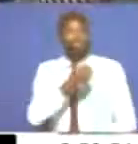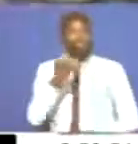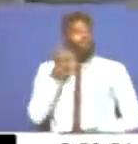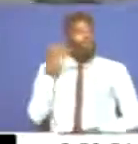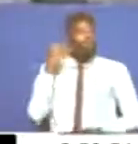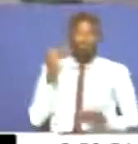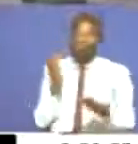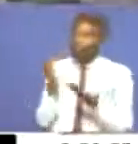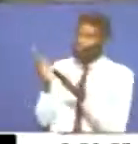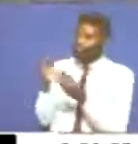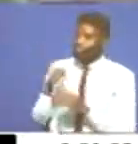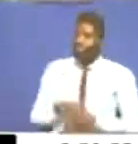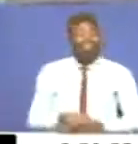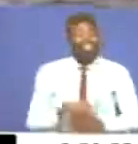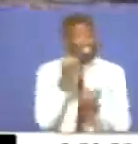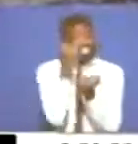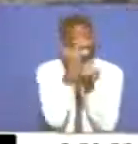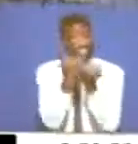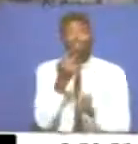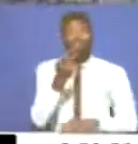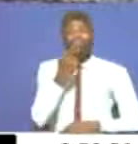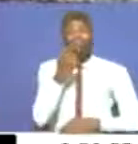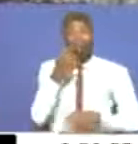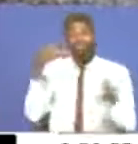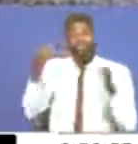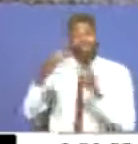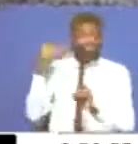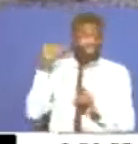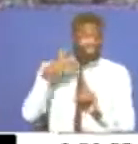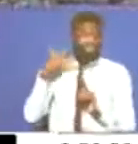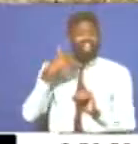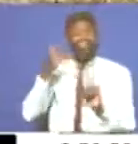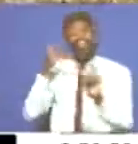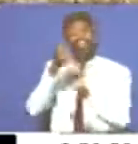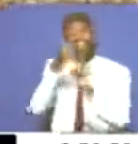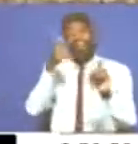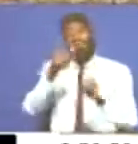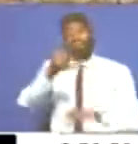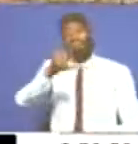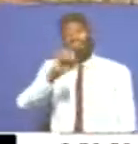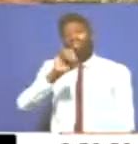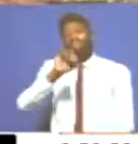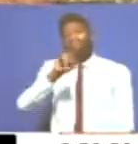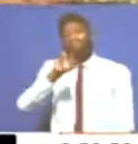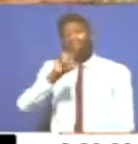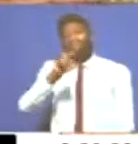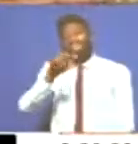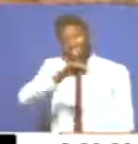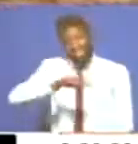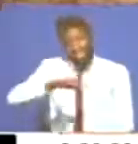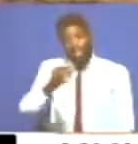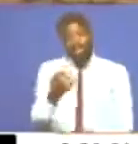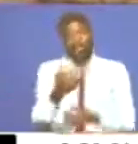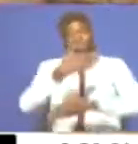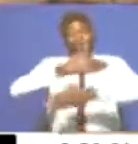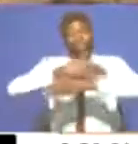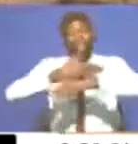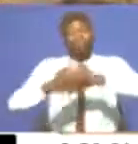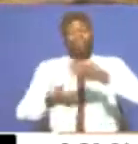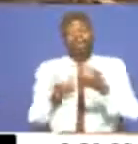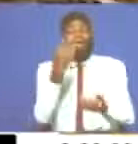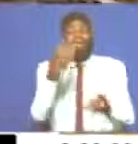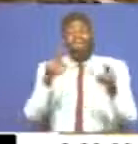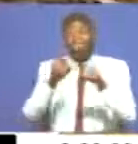On Saturday, Pokot bandits attacked Loiwat area in the border of Baringo and Elgeyo Marakwet counties, killing 8 people, among them